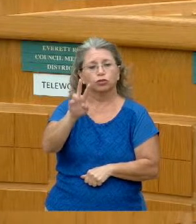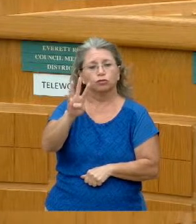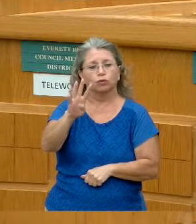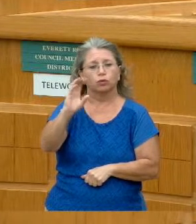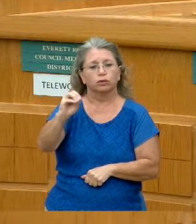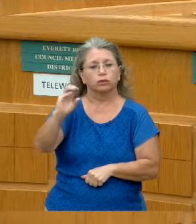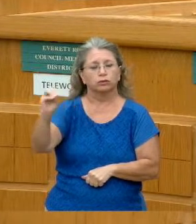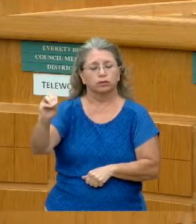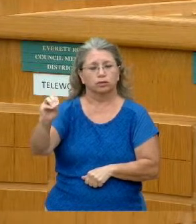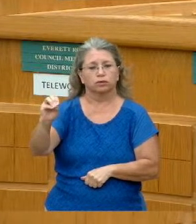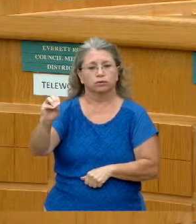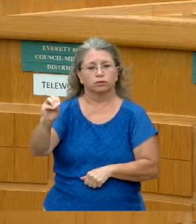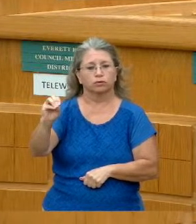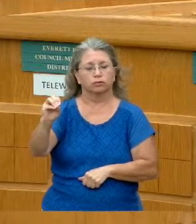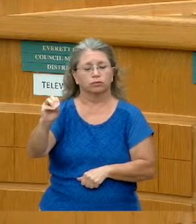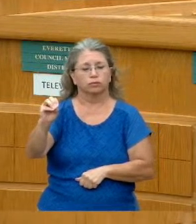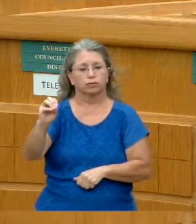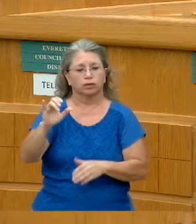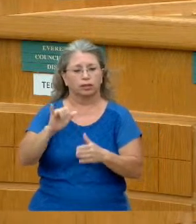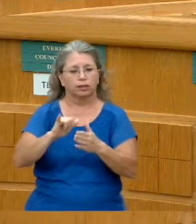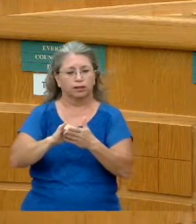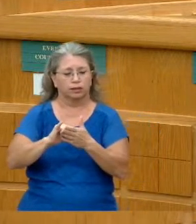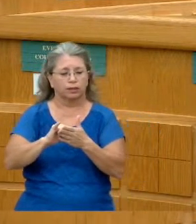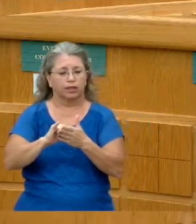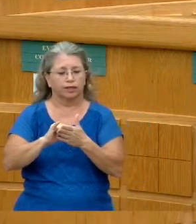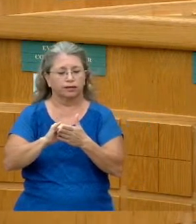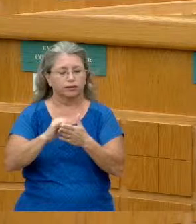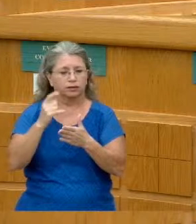512-883-2400. Okay, so that's the number to call